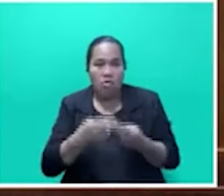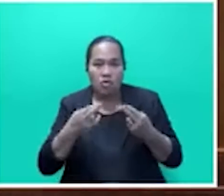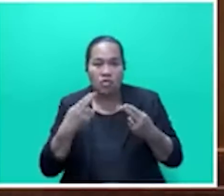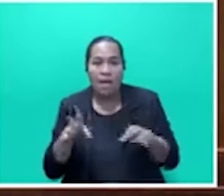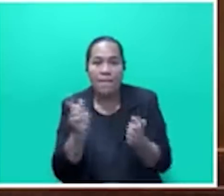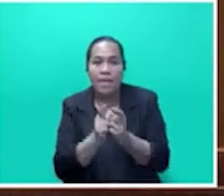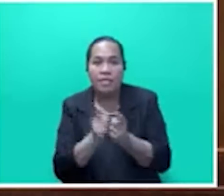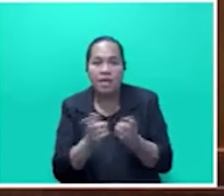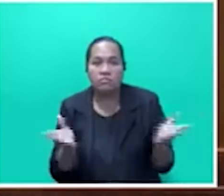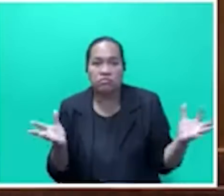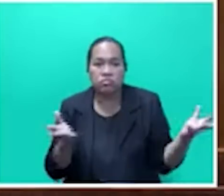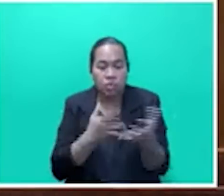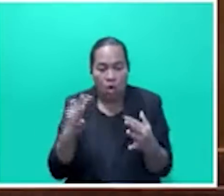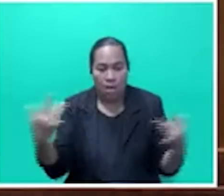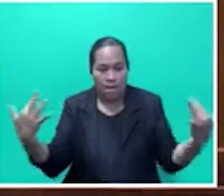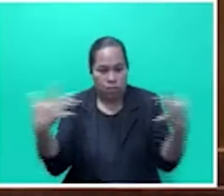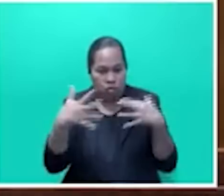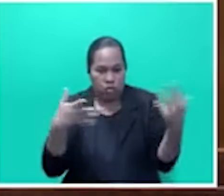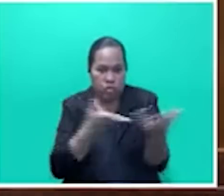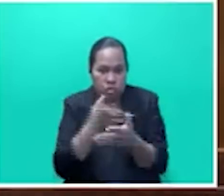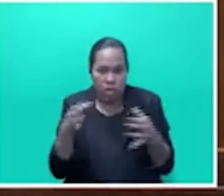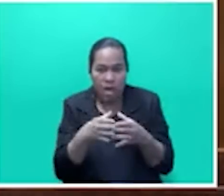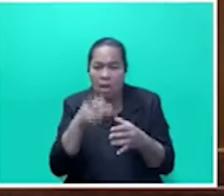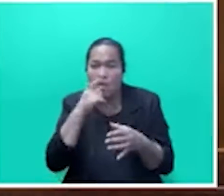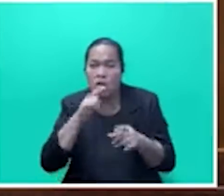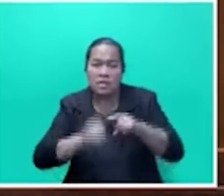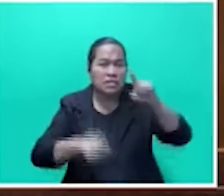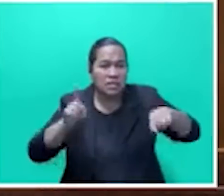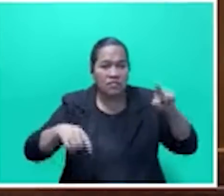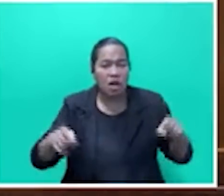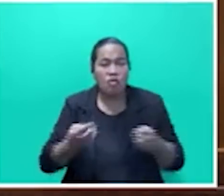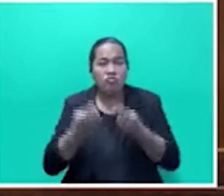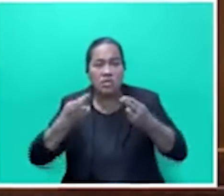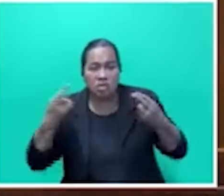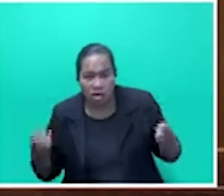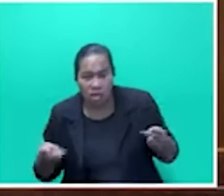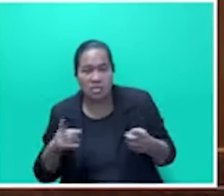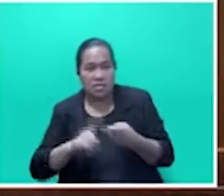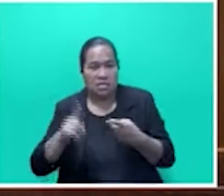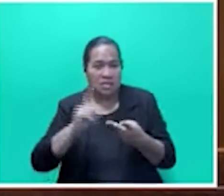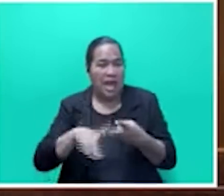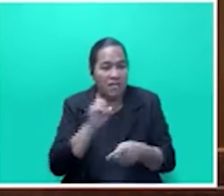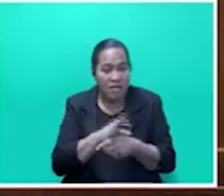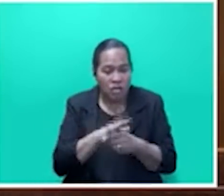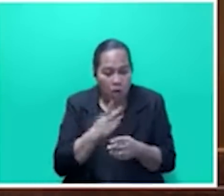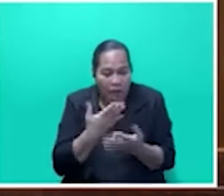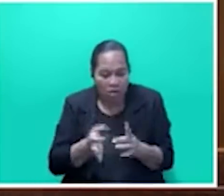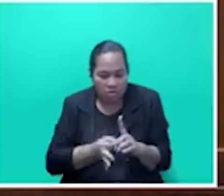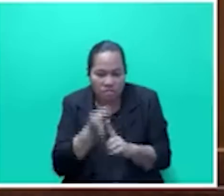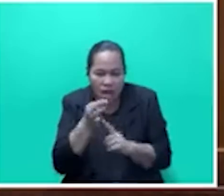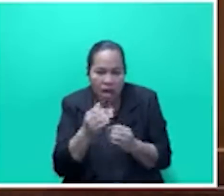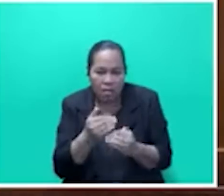Forum will bring together resource owners and advisors with the necessary expertise to develop a roadmap for moving